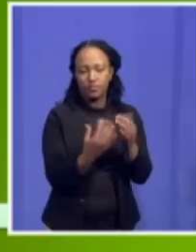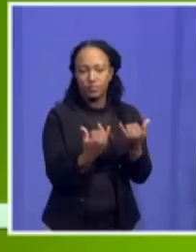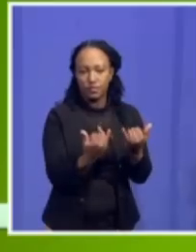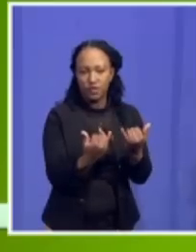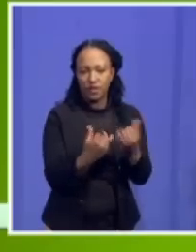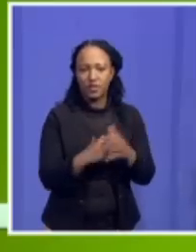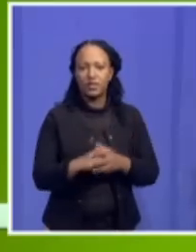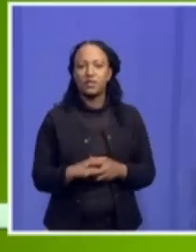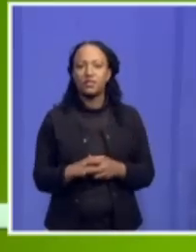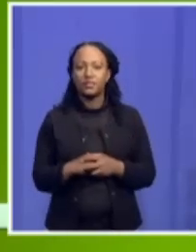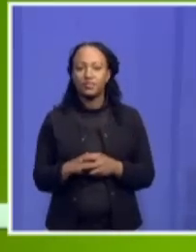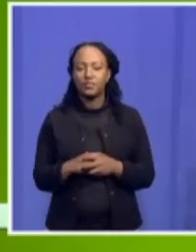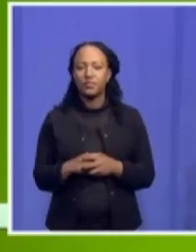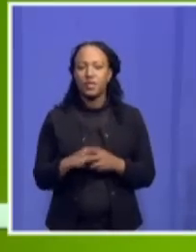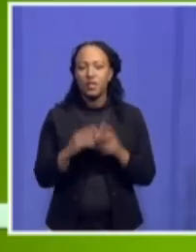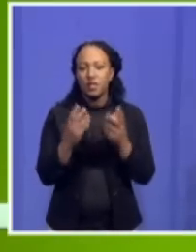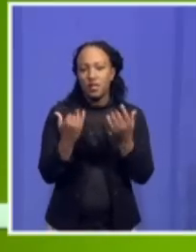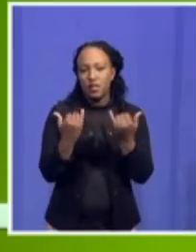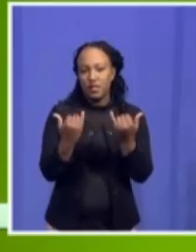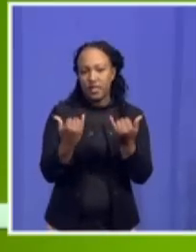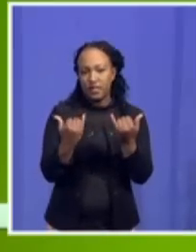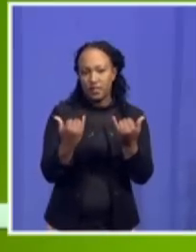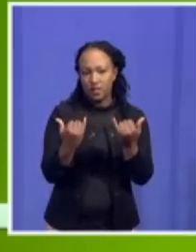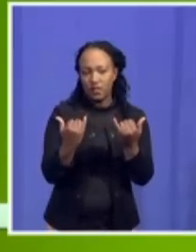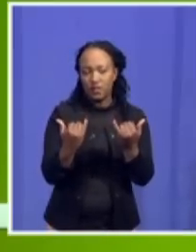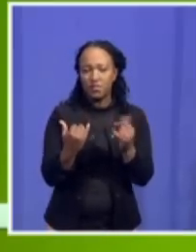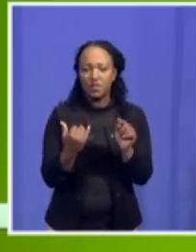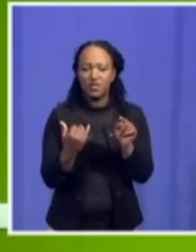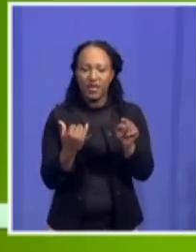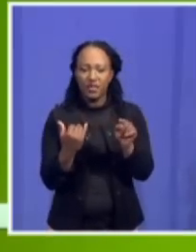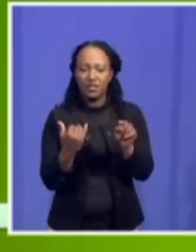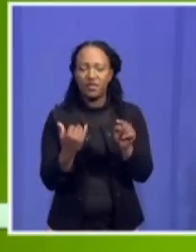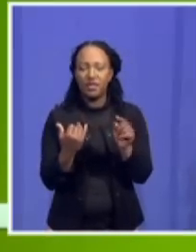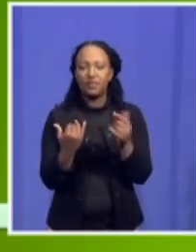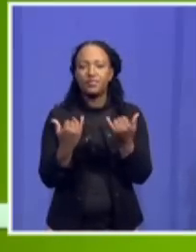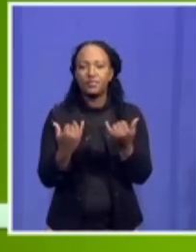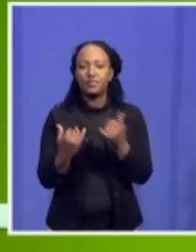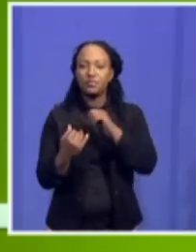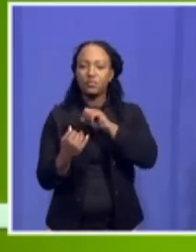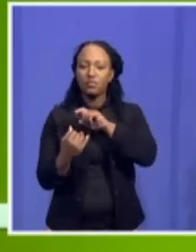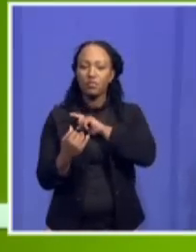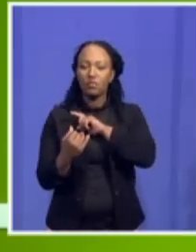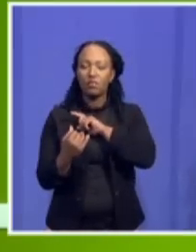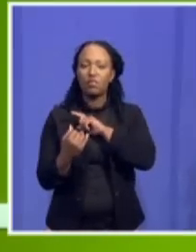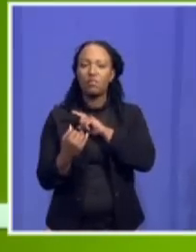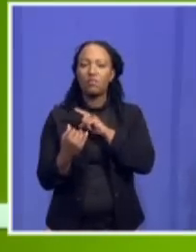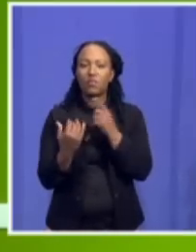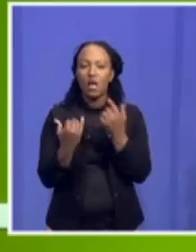completely shorn of hostilities that lead to